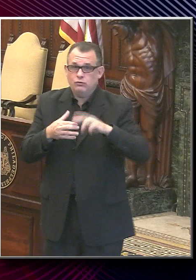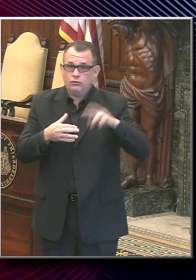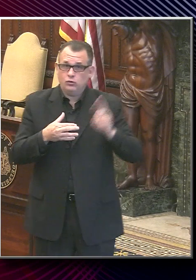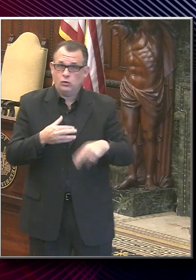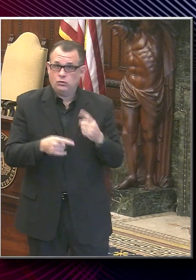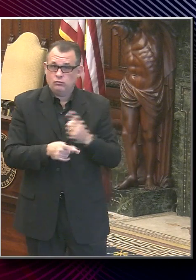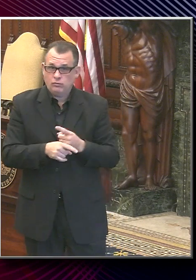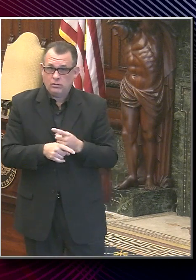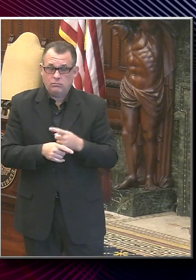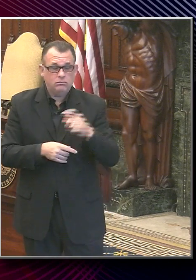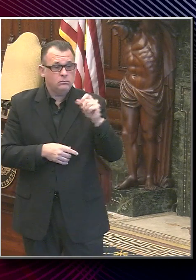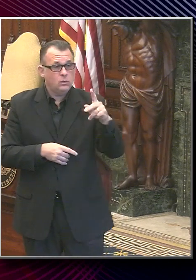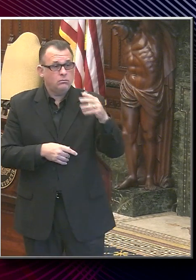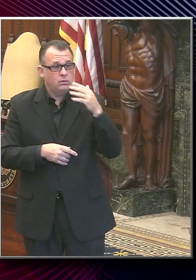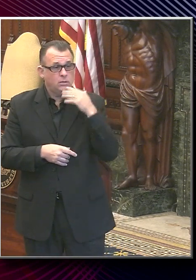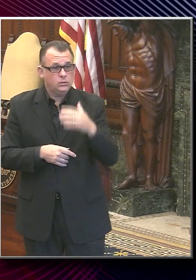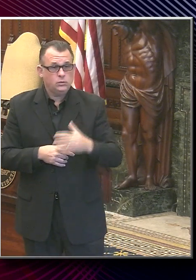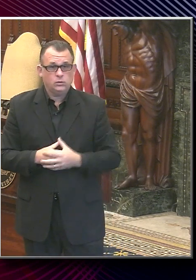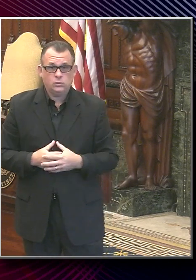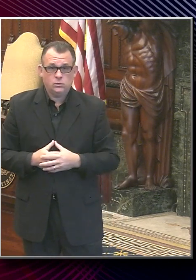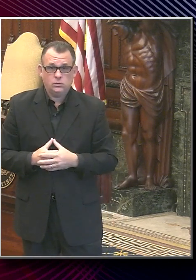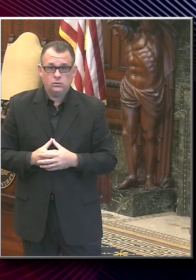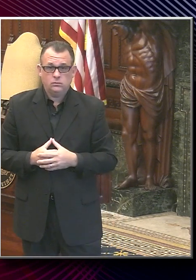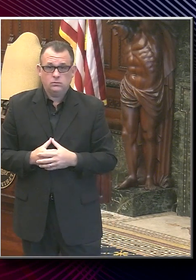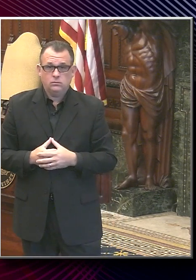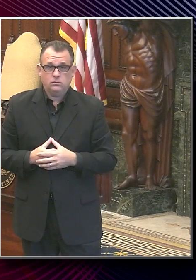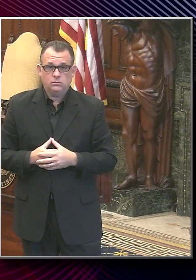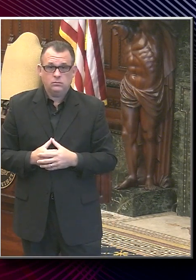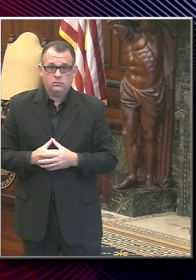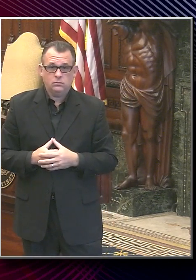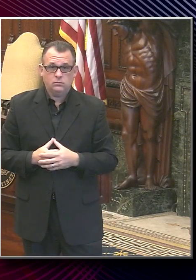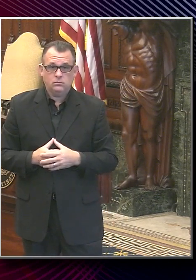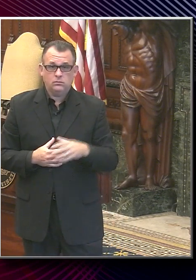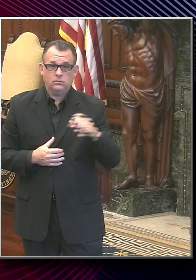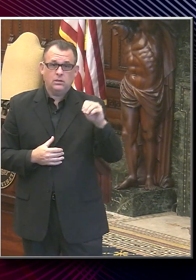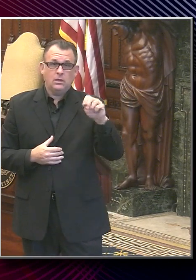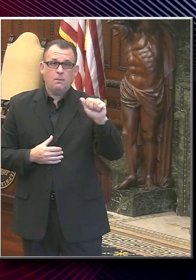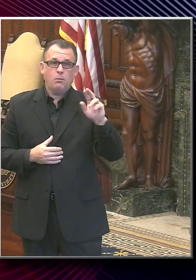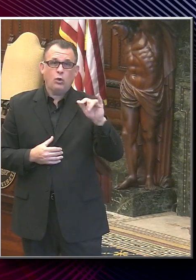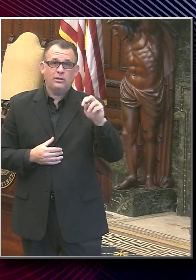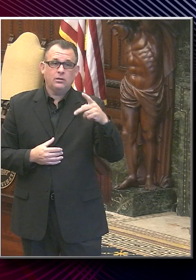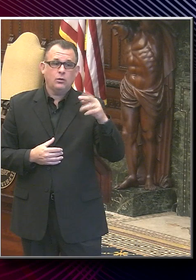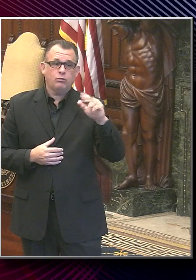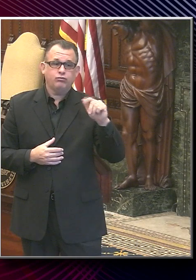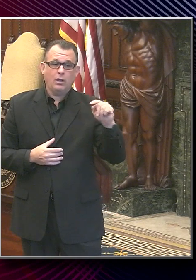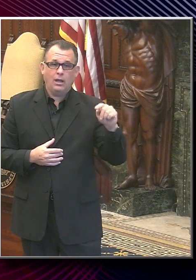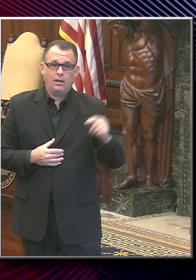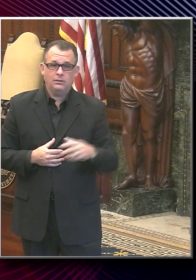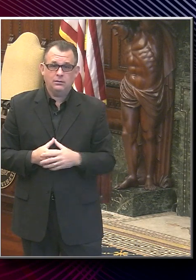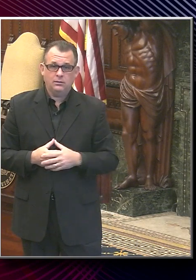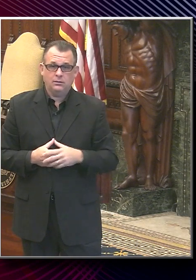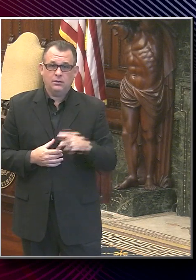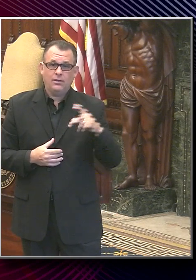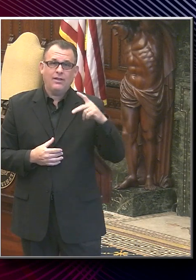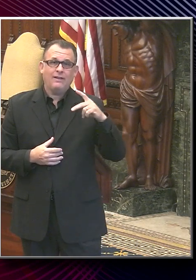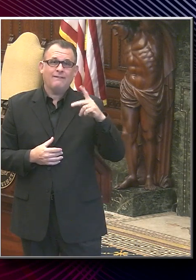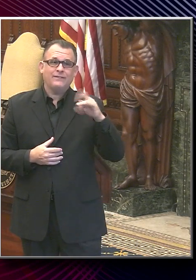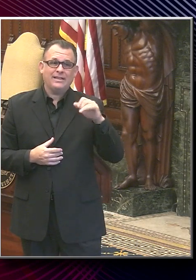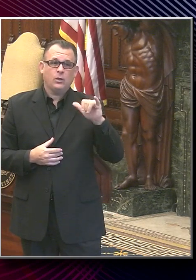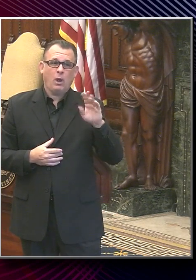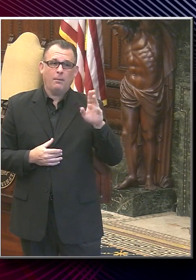Okay, thank you. Thanks for clarifying. Martin Pratt of Philly YBN. Did you have anything for Commissioner